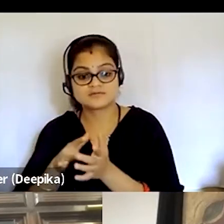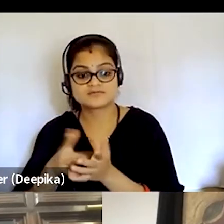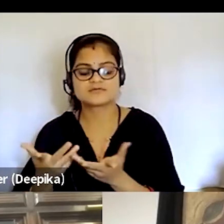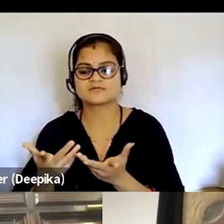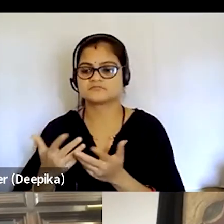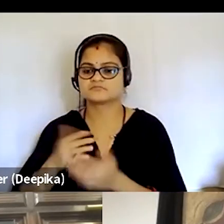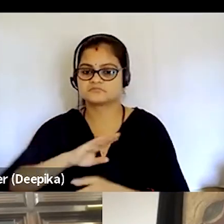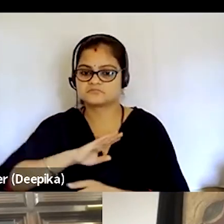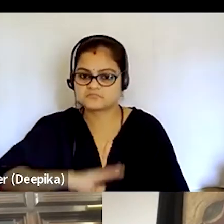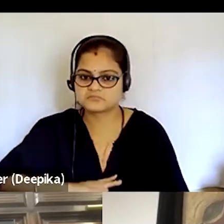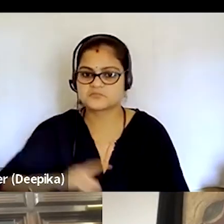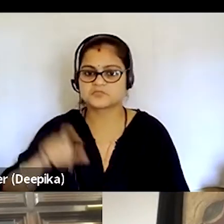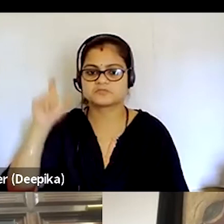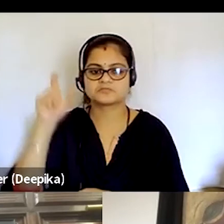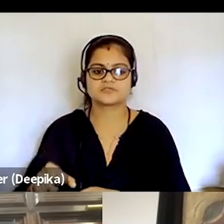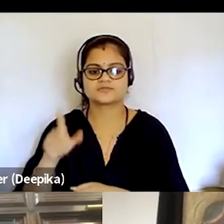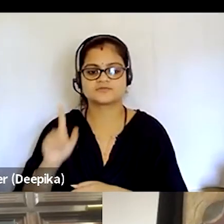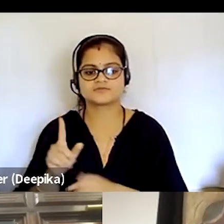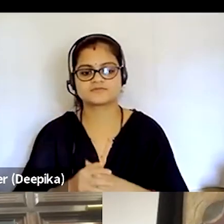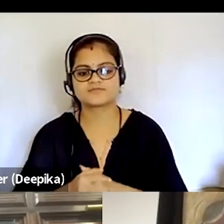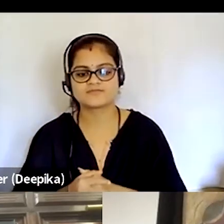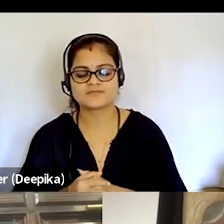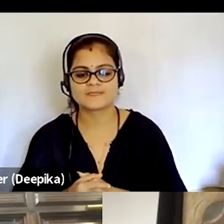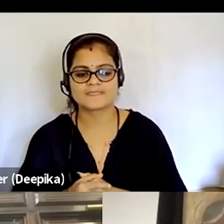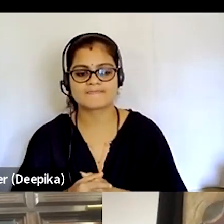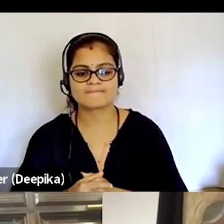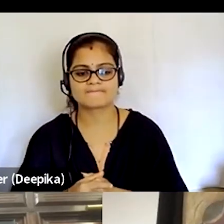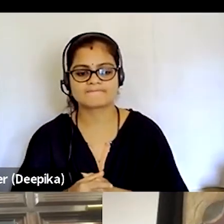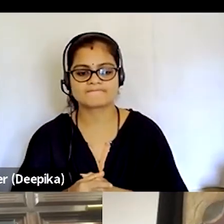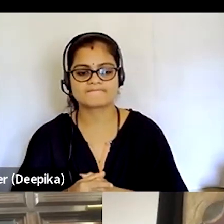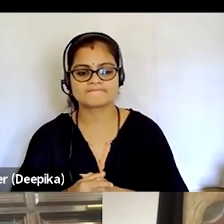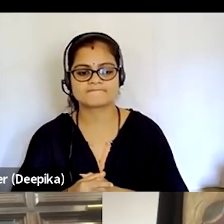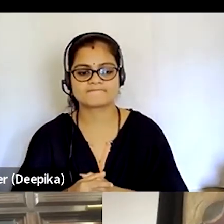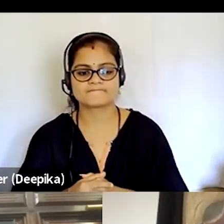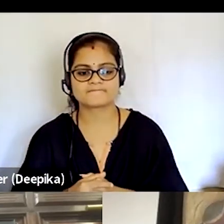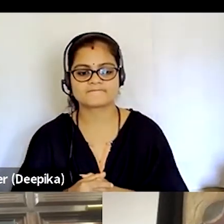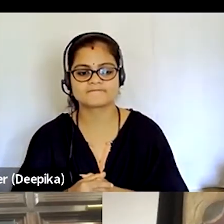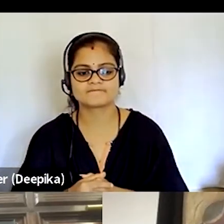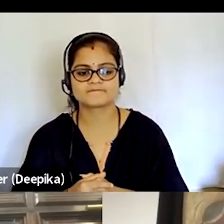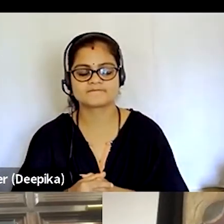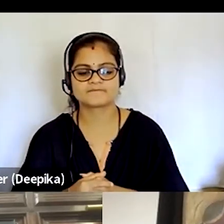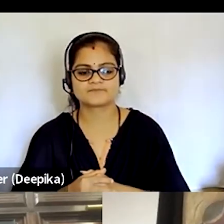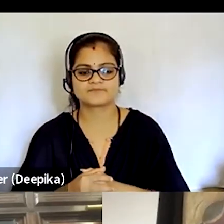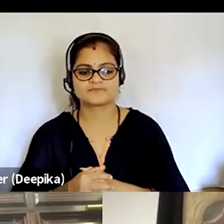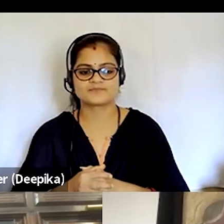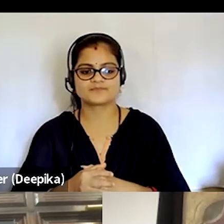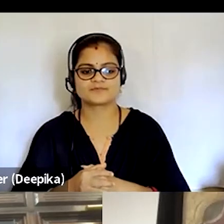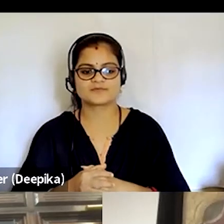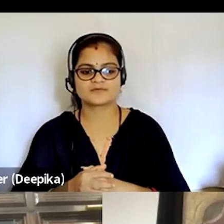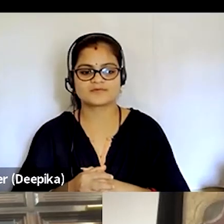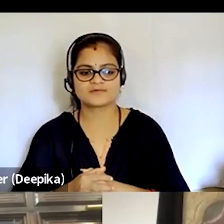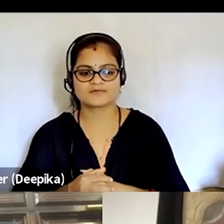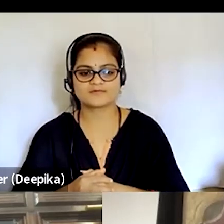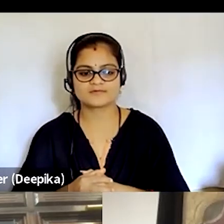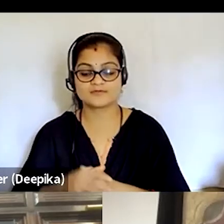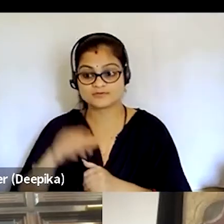people, and so they like to do the show that, like, how they do it